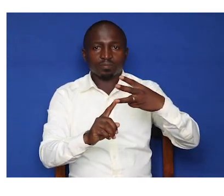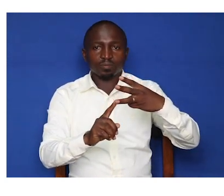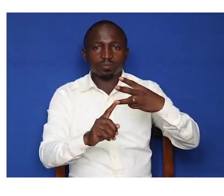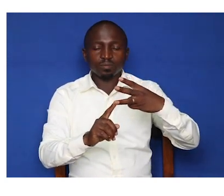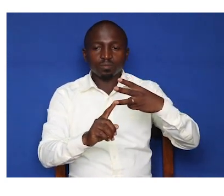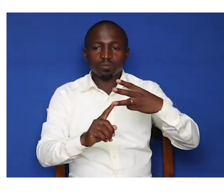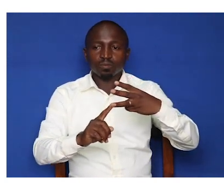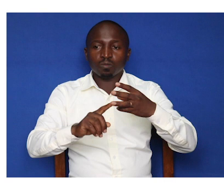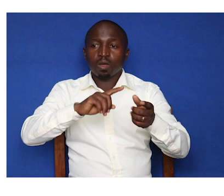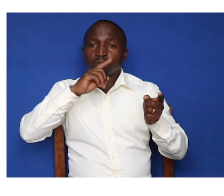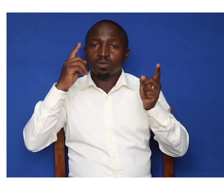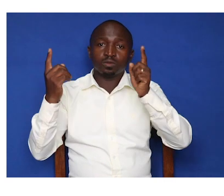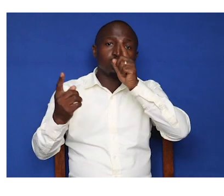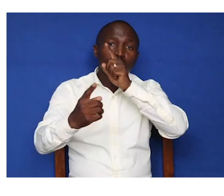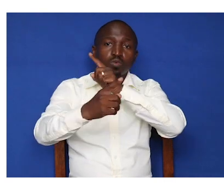of the Earth.